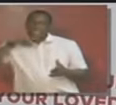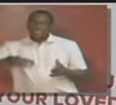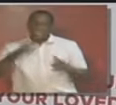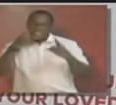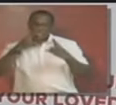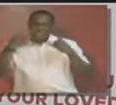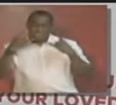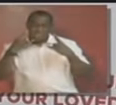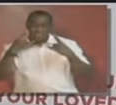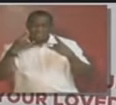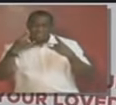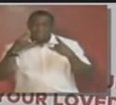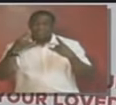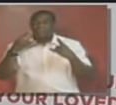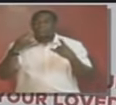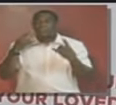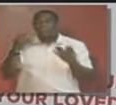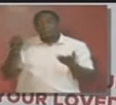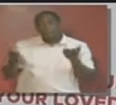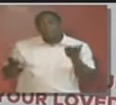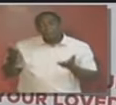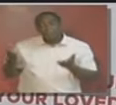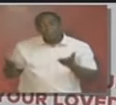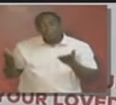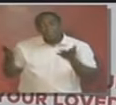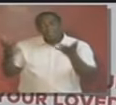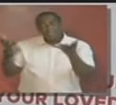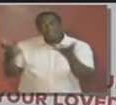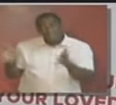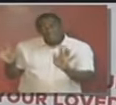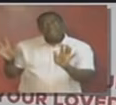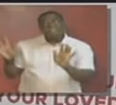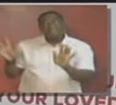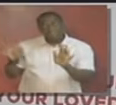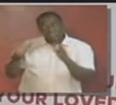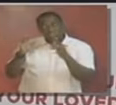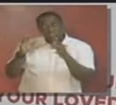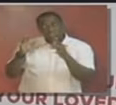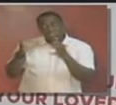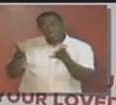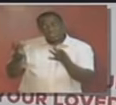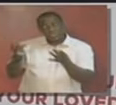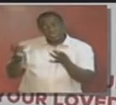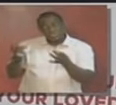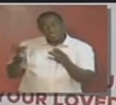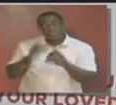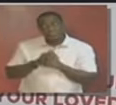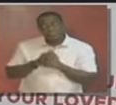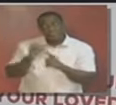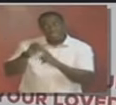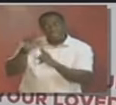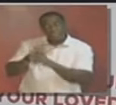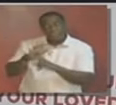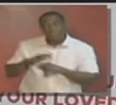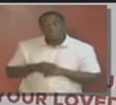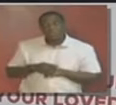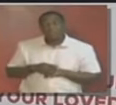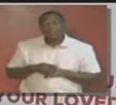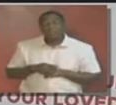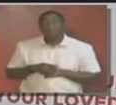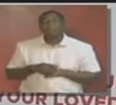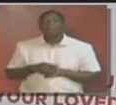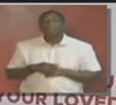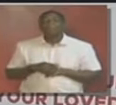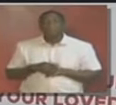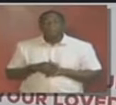of the exposure could already have occurred before they even swabbed, and therefore by the time the primary contacts within the household have swabbed, they are